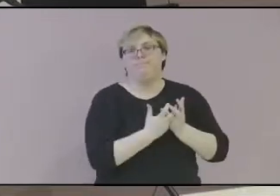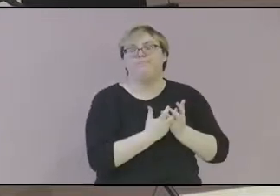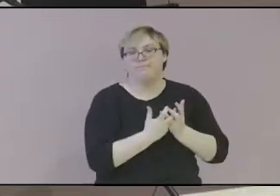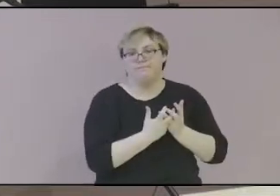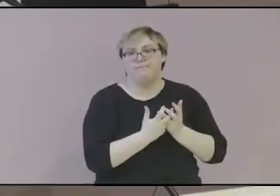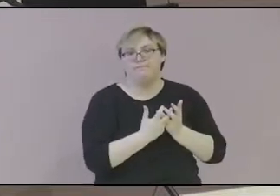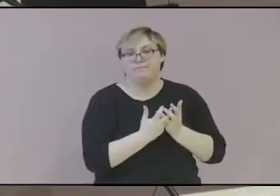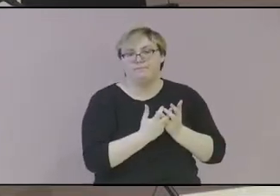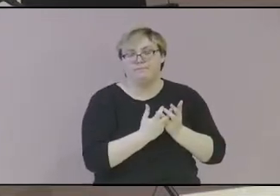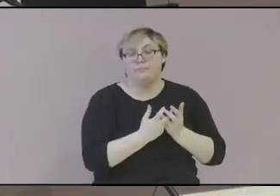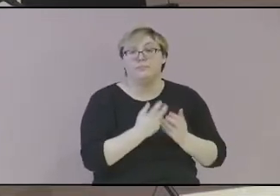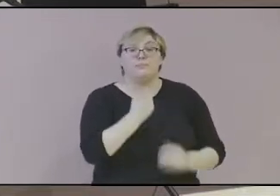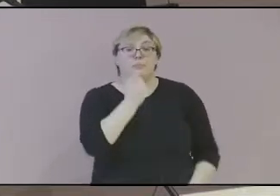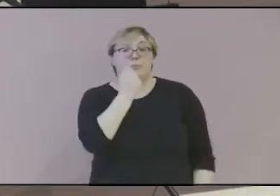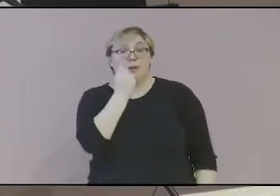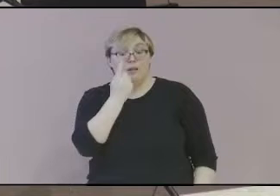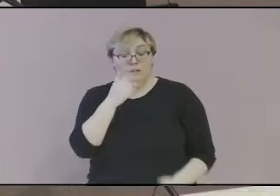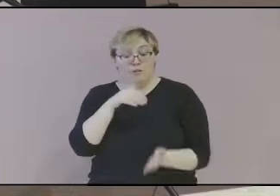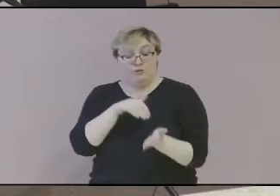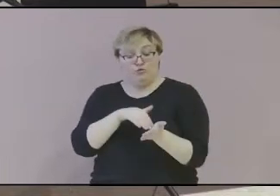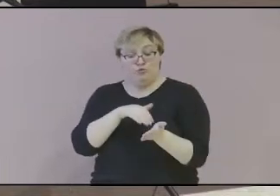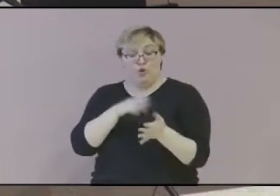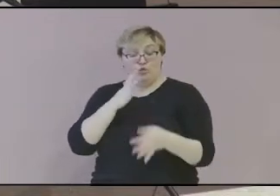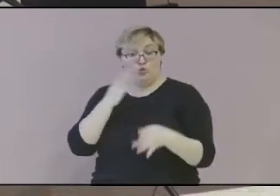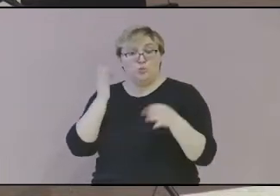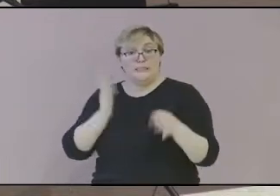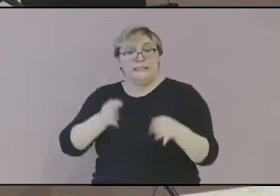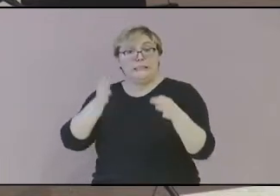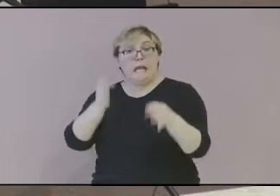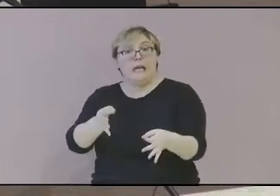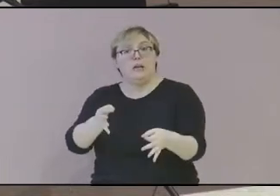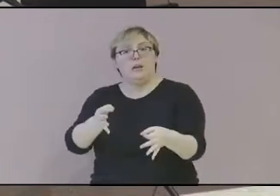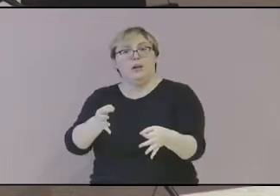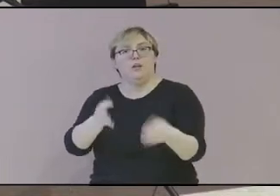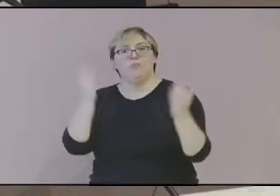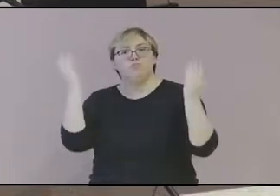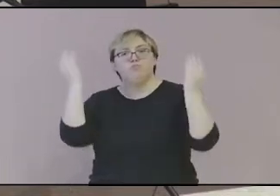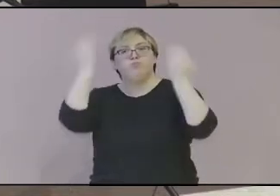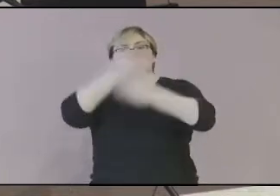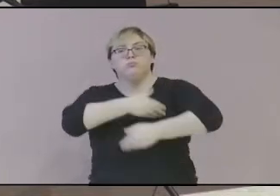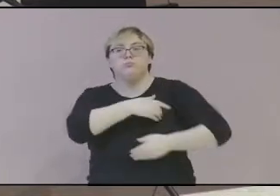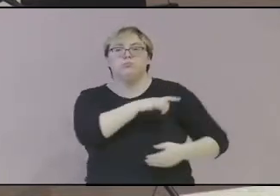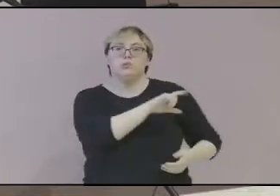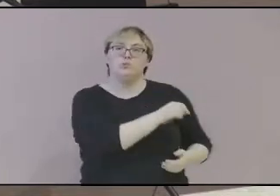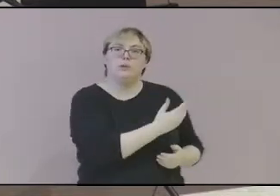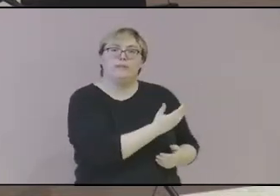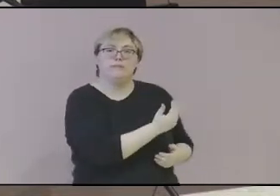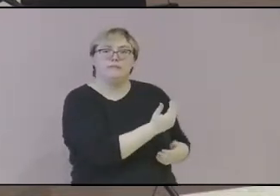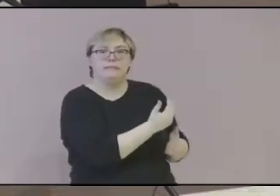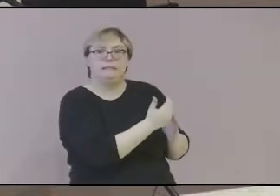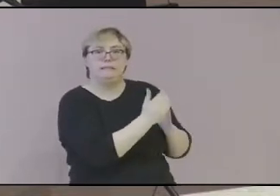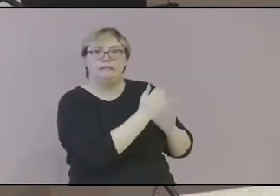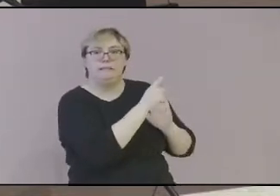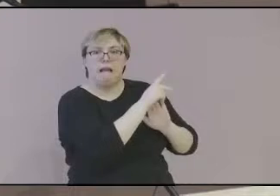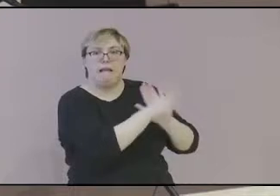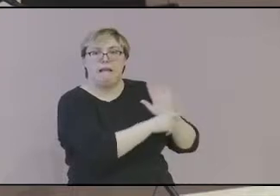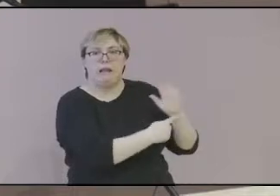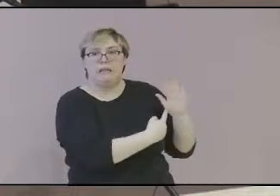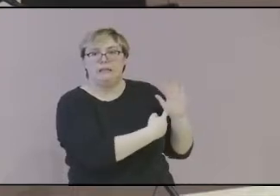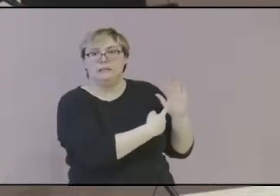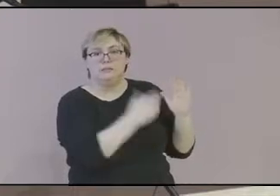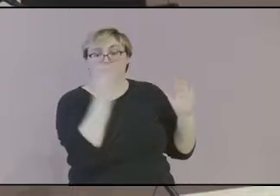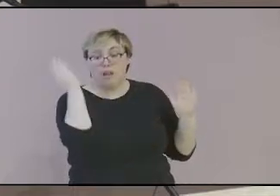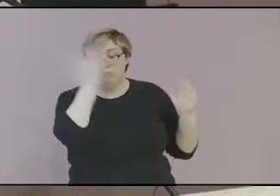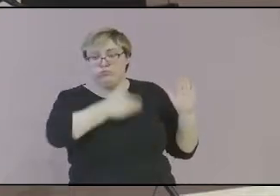aware of the 2015 guidelines until they read an article about them in the newspaper. They read about the protests around them because they weren't